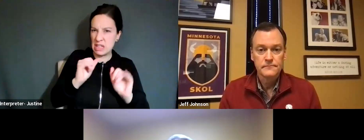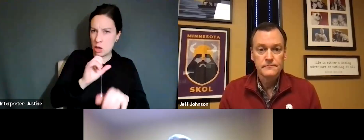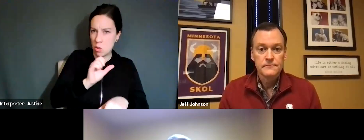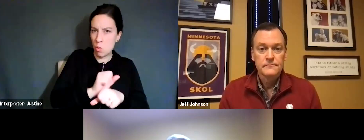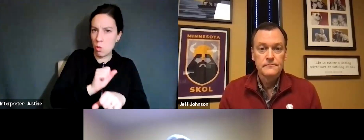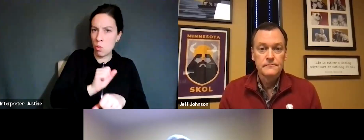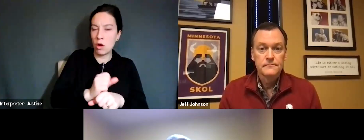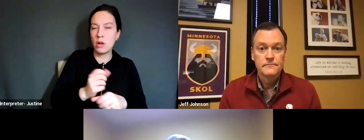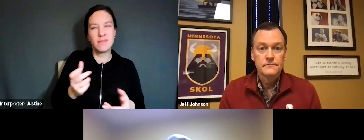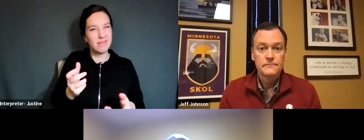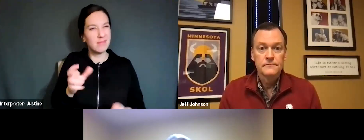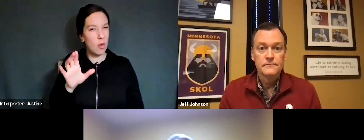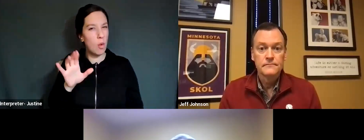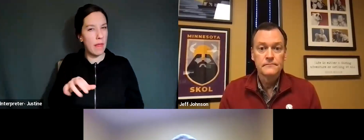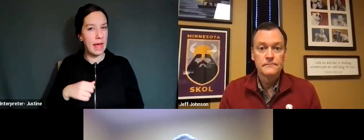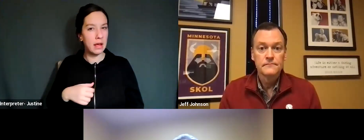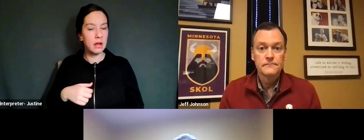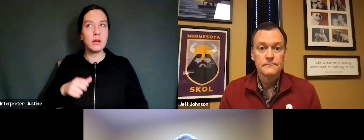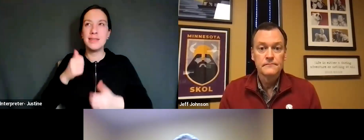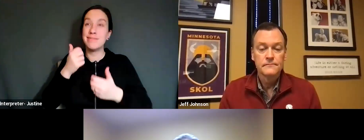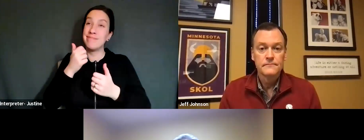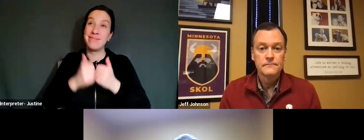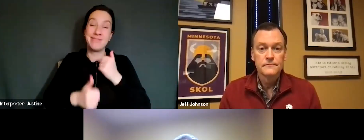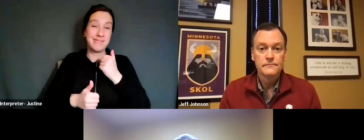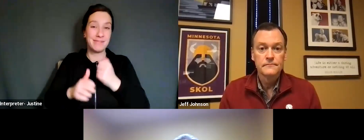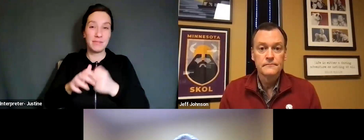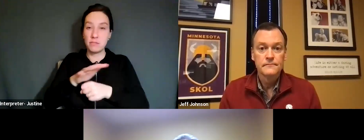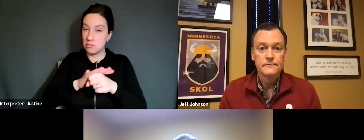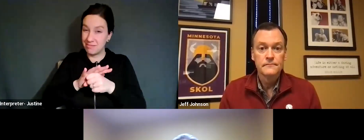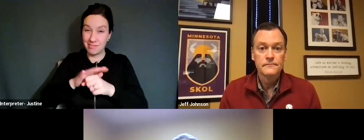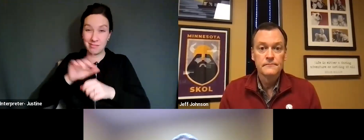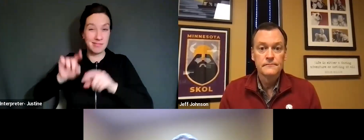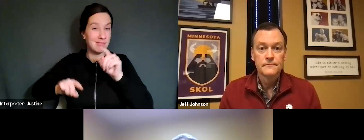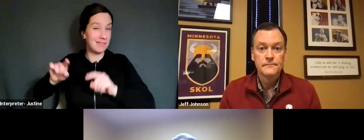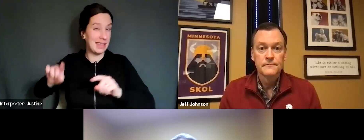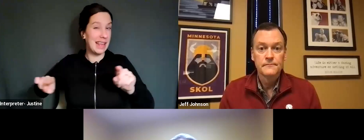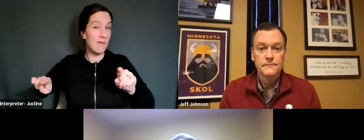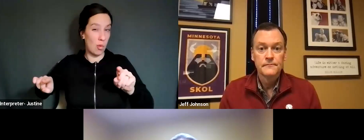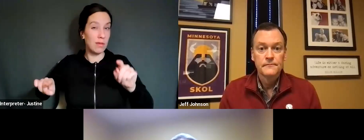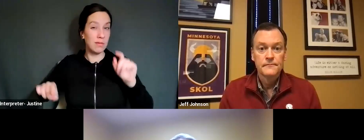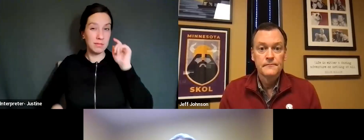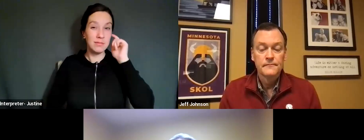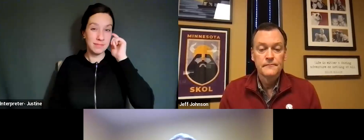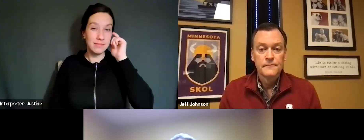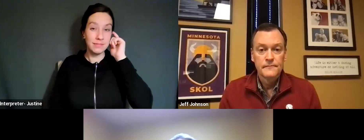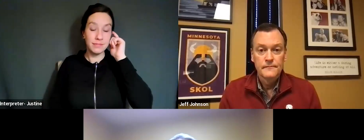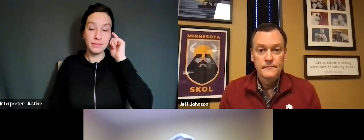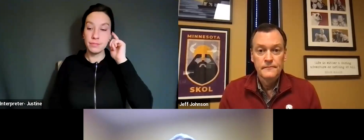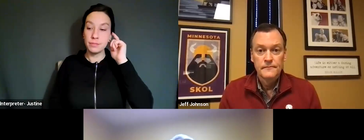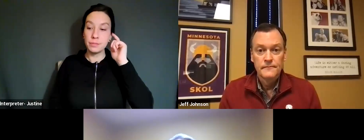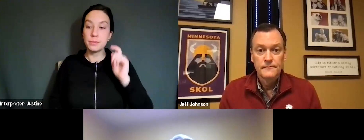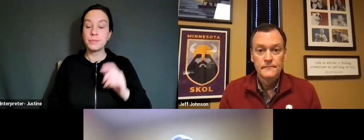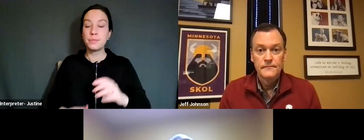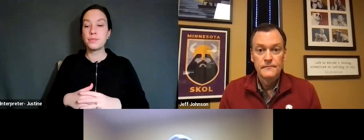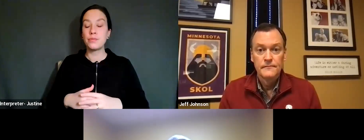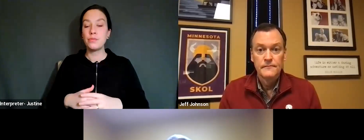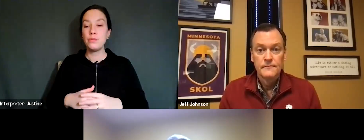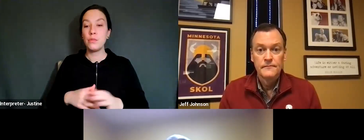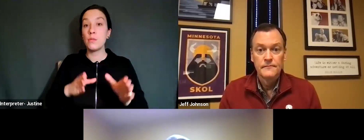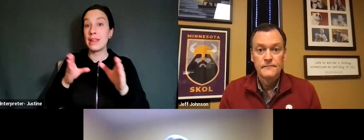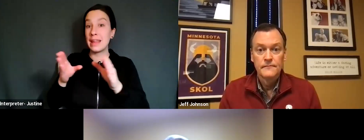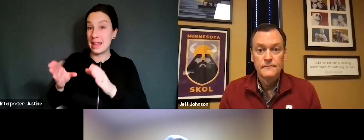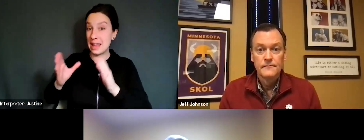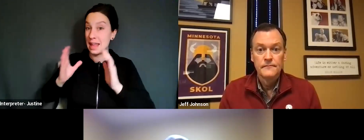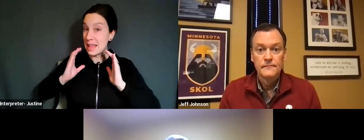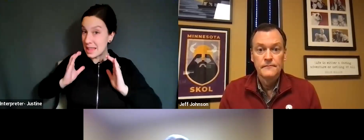think every facility is going to be a little bit different. And I think like we look at our client placements, we're looking at